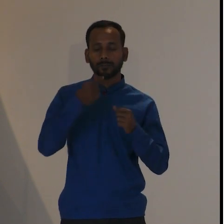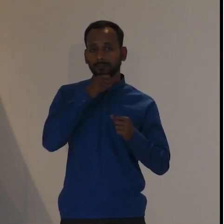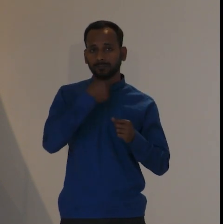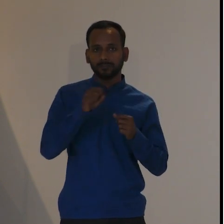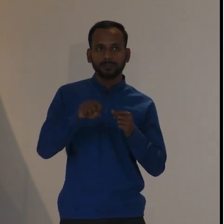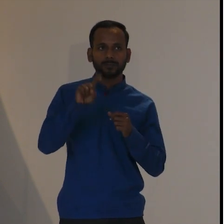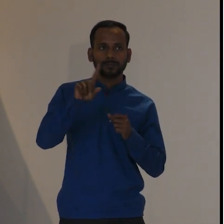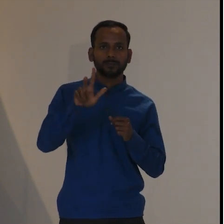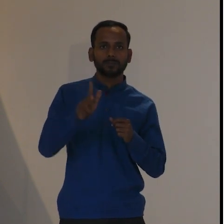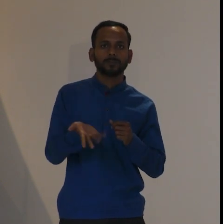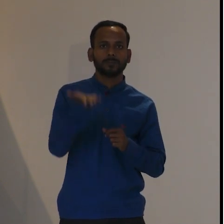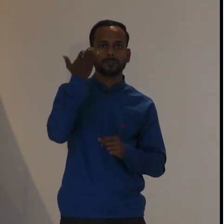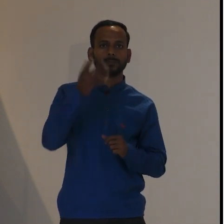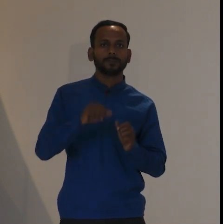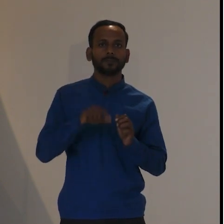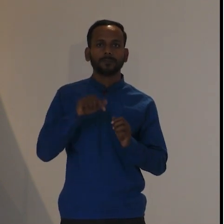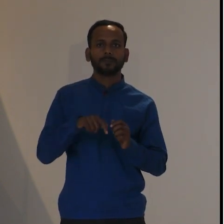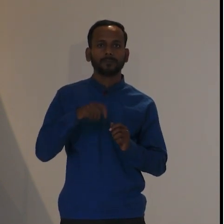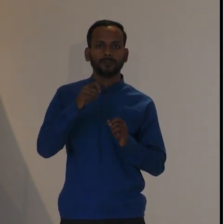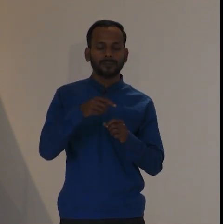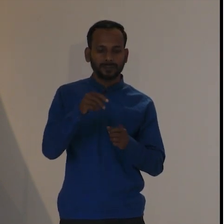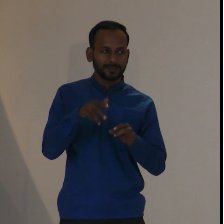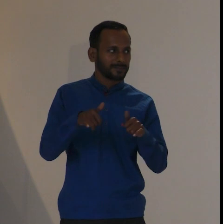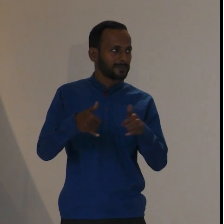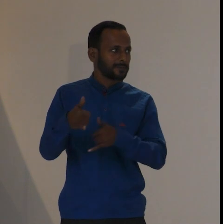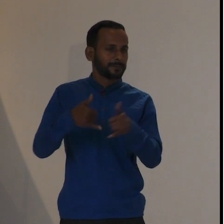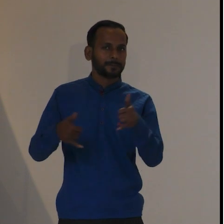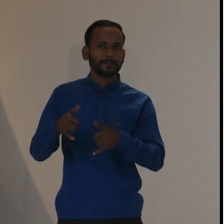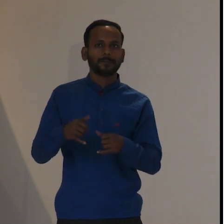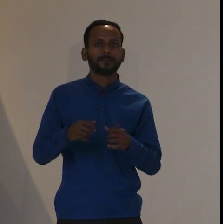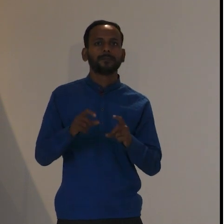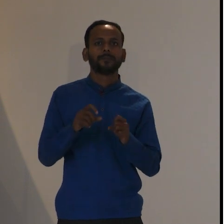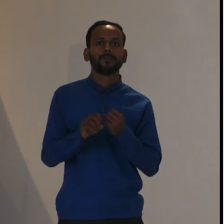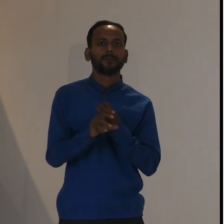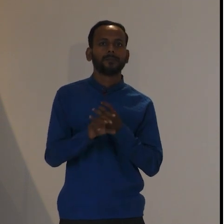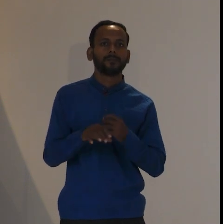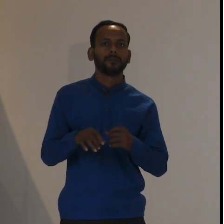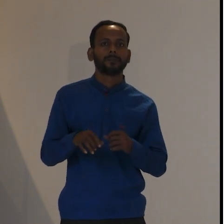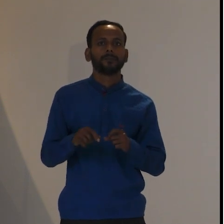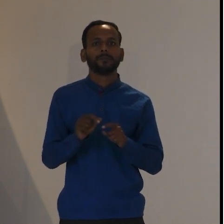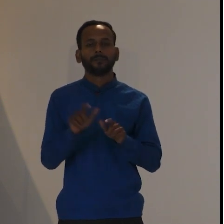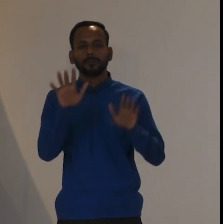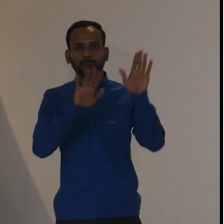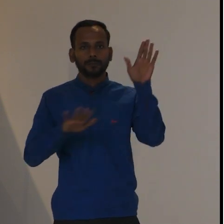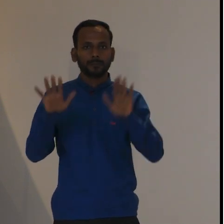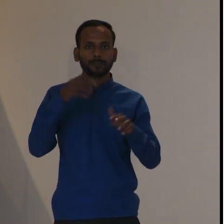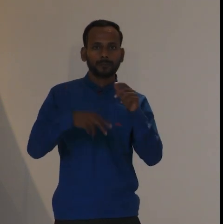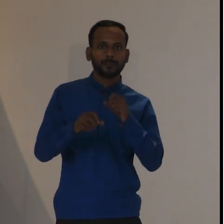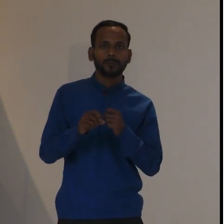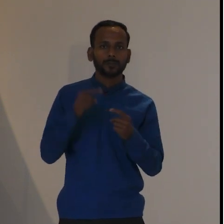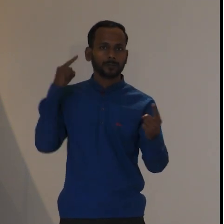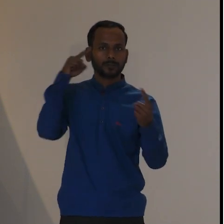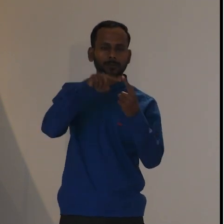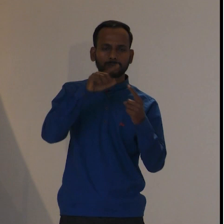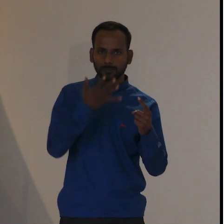of movies, TV shows, and video games. So even if animation is not the primary focus